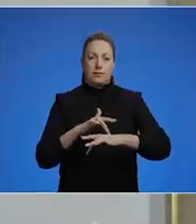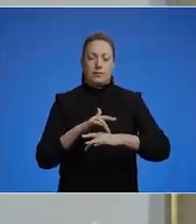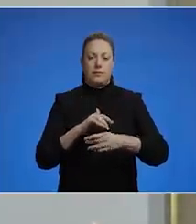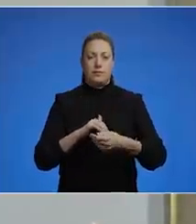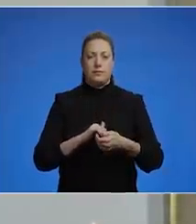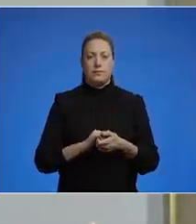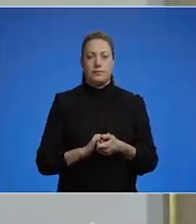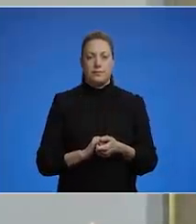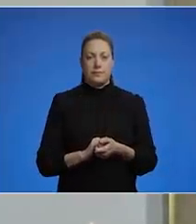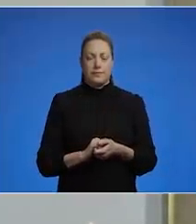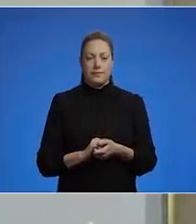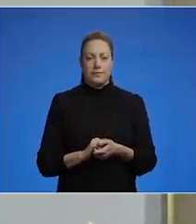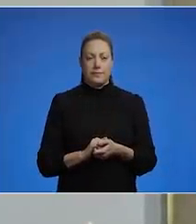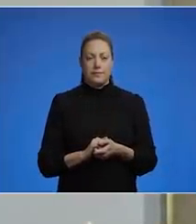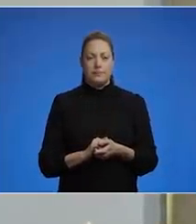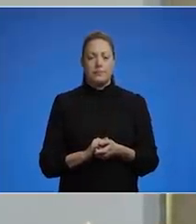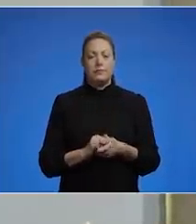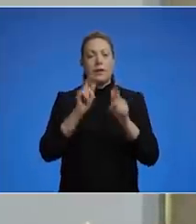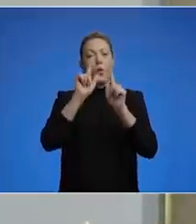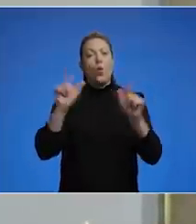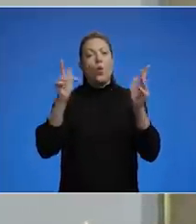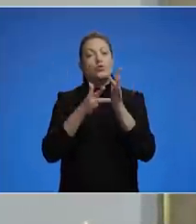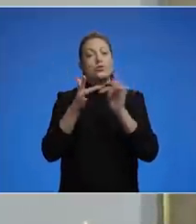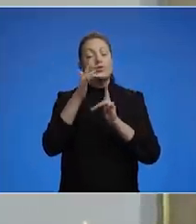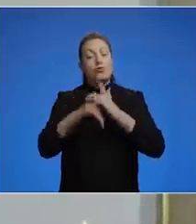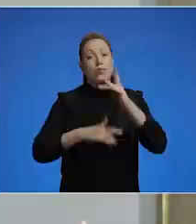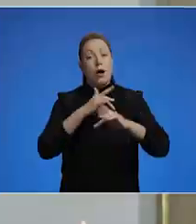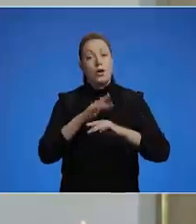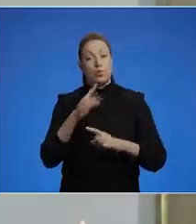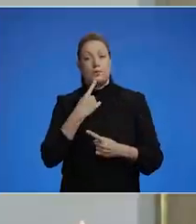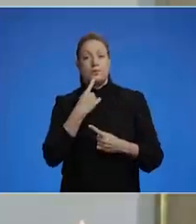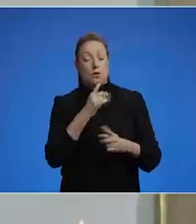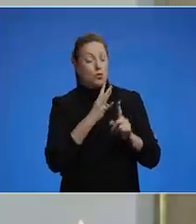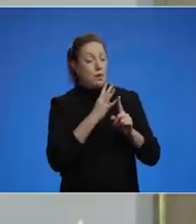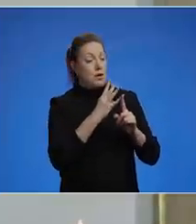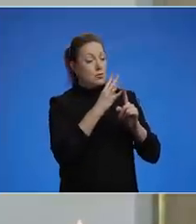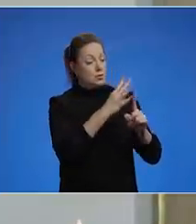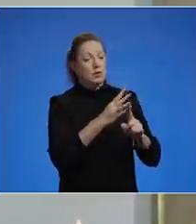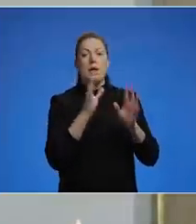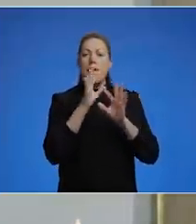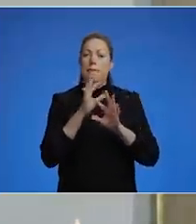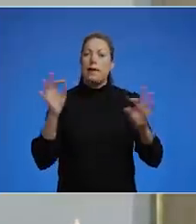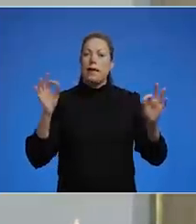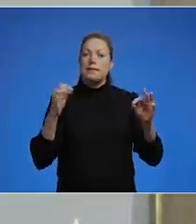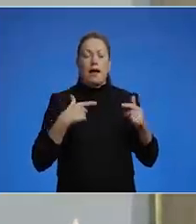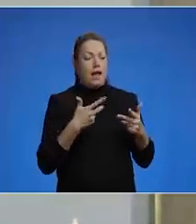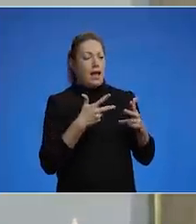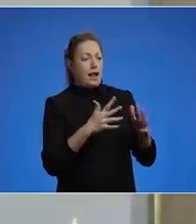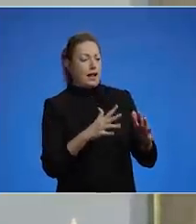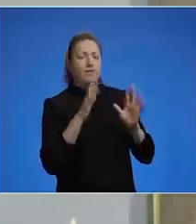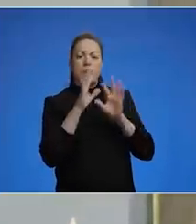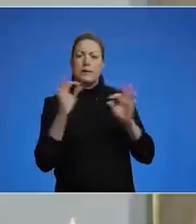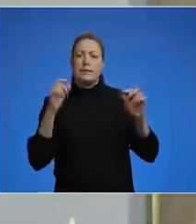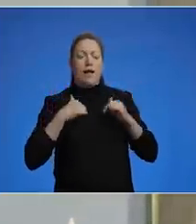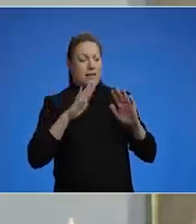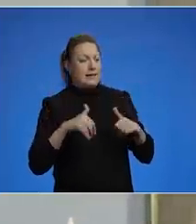power and the glory are yours, now and forever. Lord Jesus Christ, who said to your apostles, "Peace I leave you, my